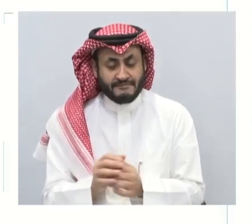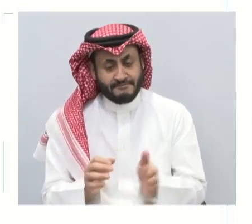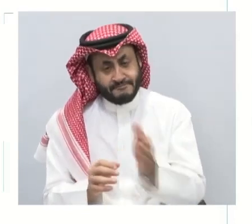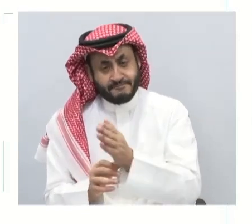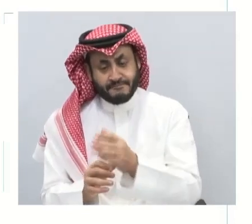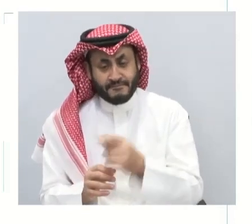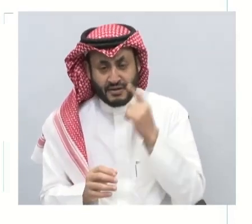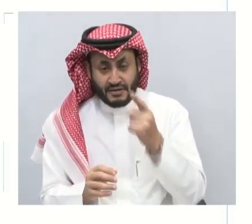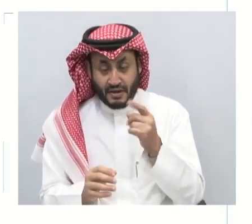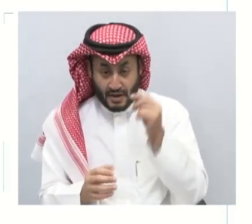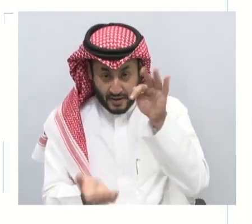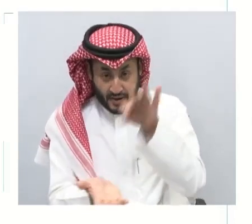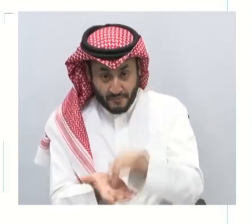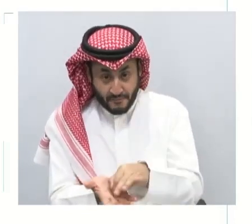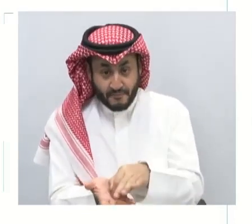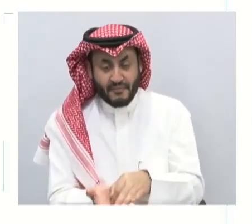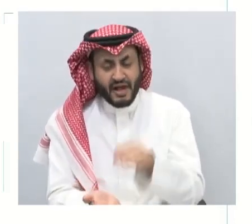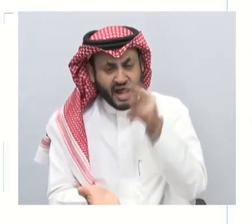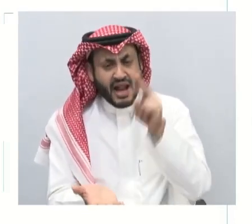is sure, there is an evidence that